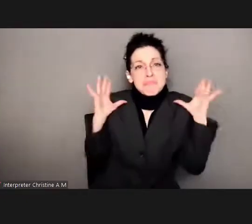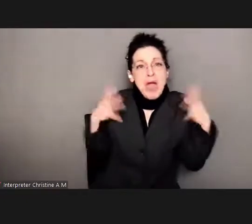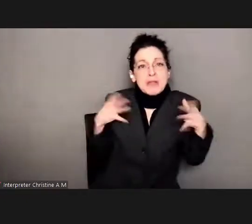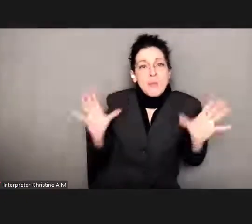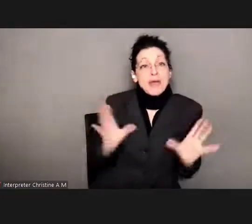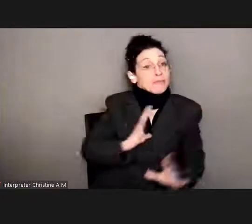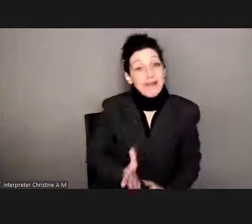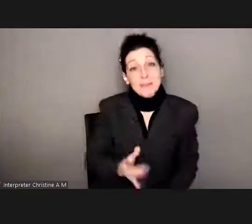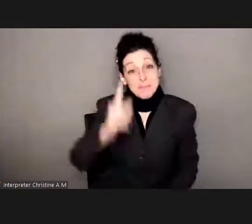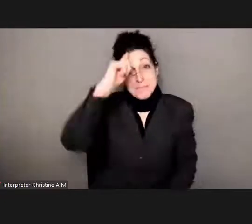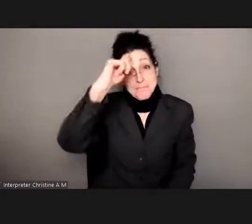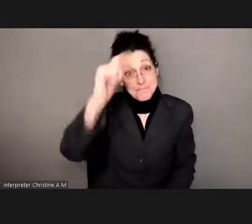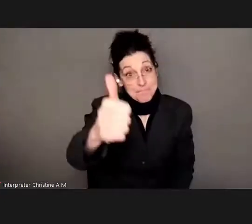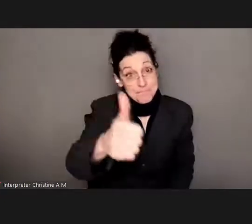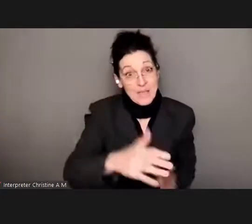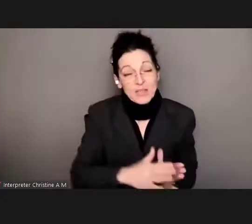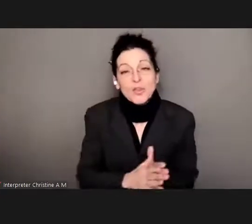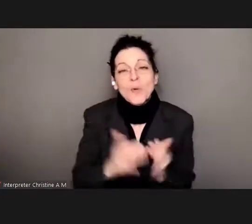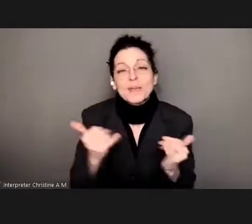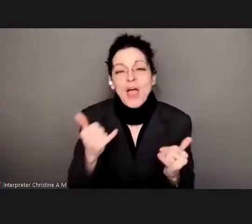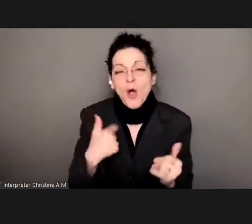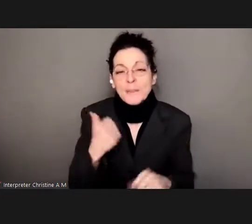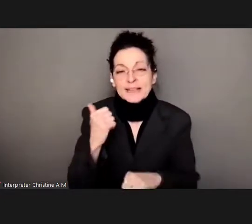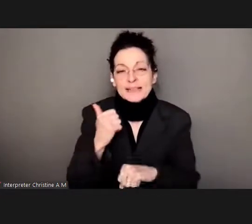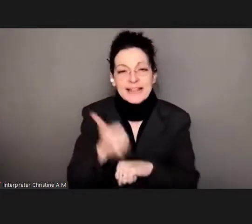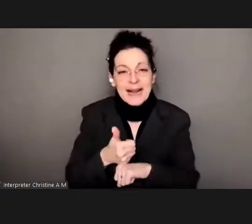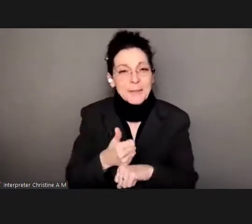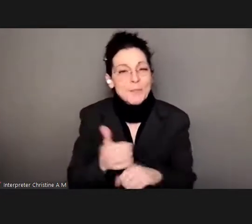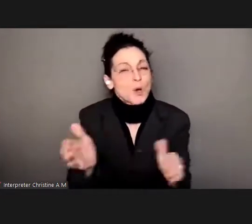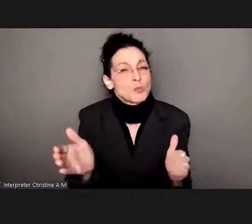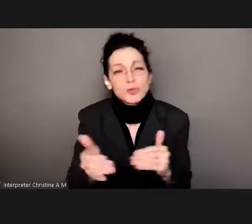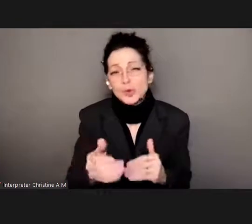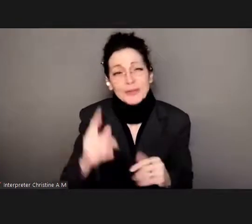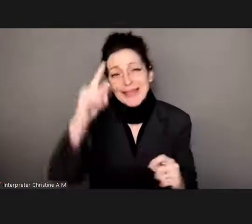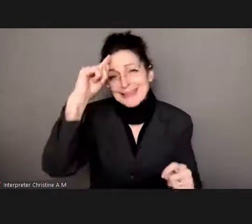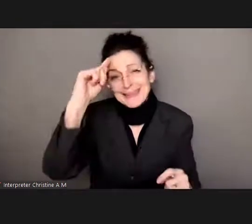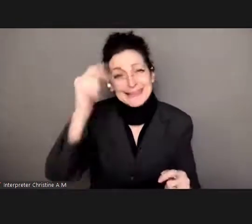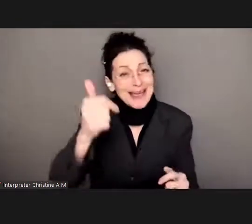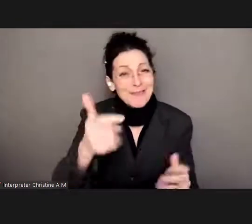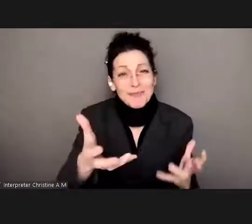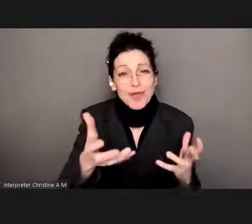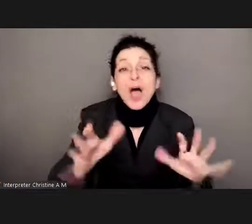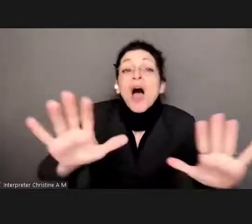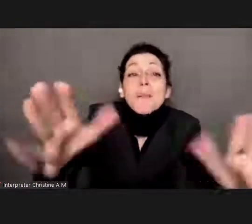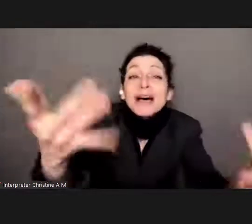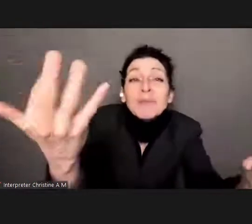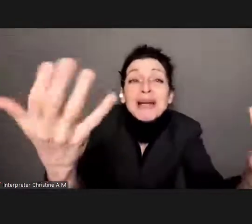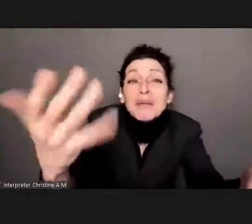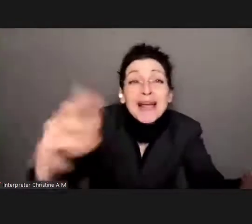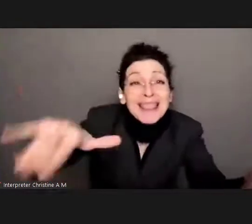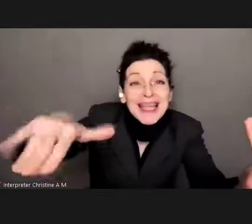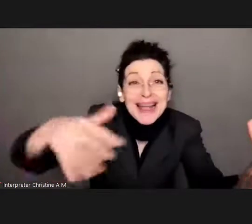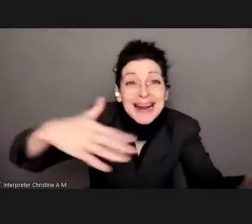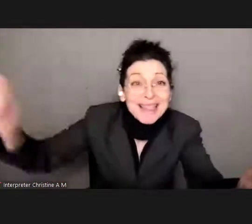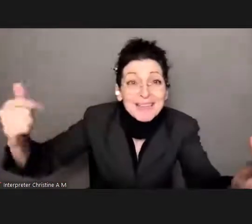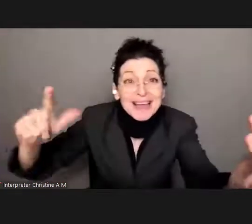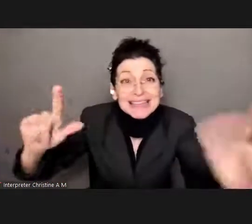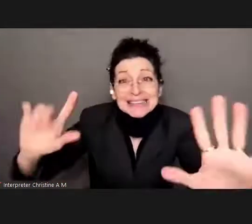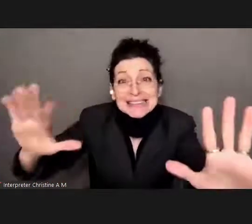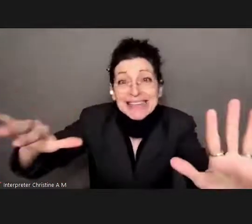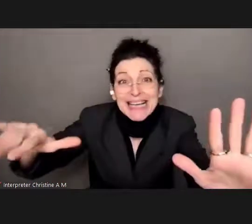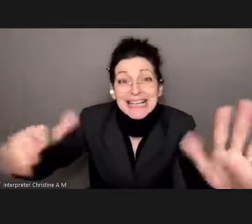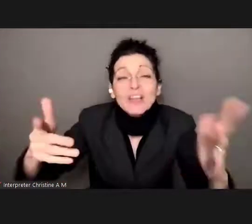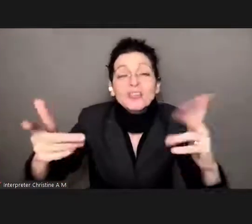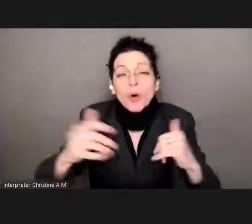together. Yes. So I'm going to hit create rooms. You can go if you want. You can stay. Okay. Wait, don't go yet. Oh, okay. I'm going to give people their prompt